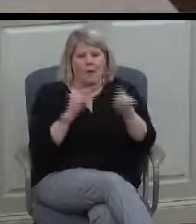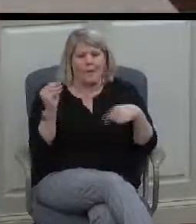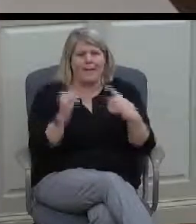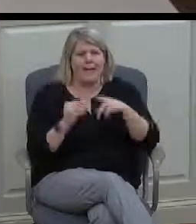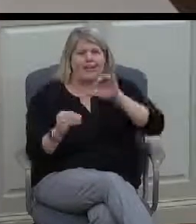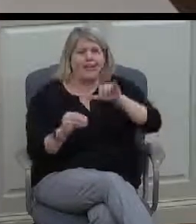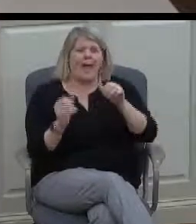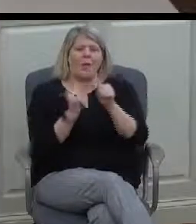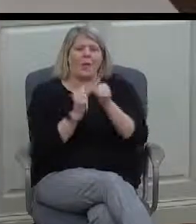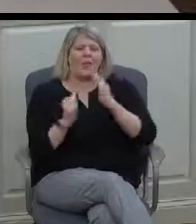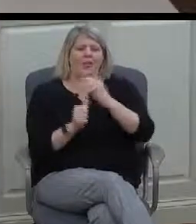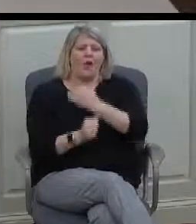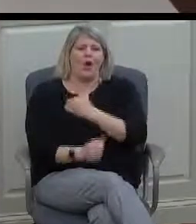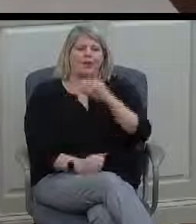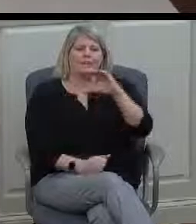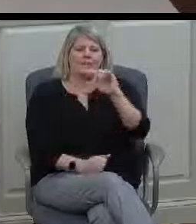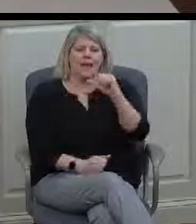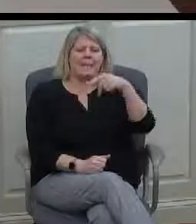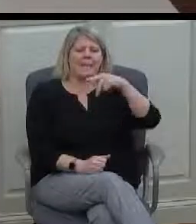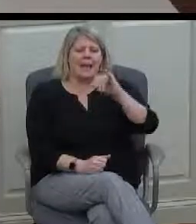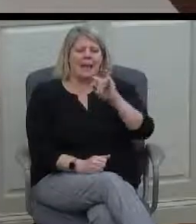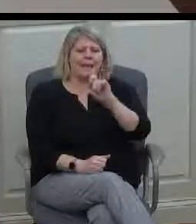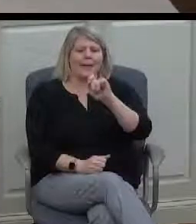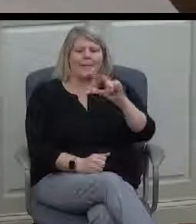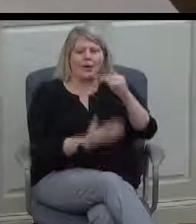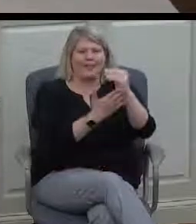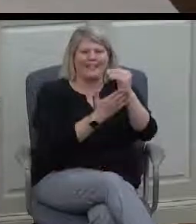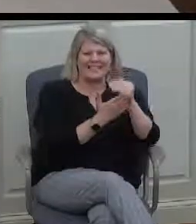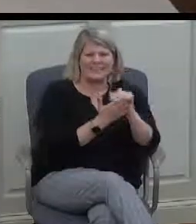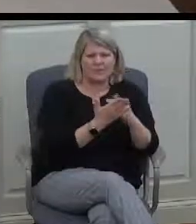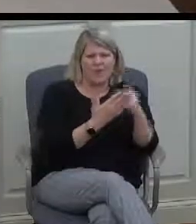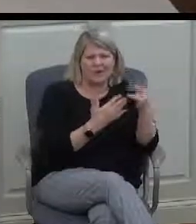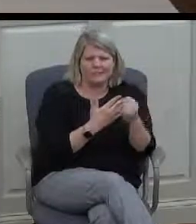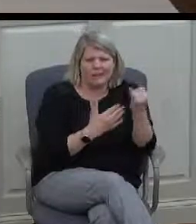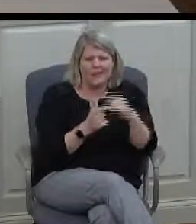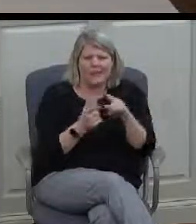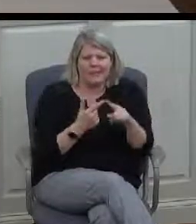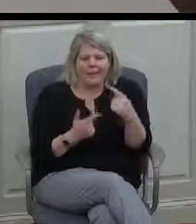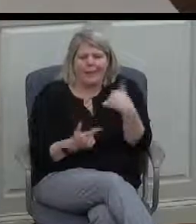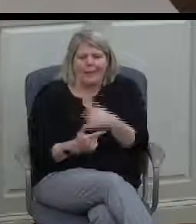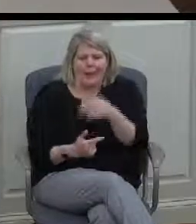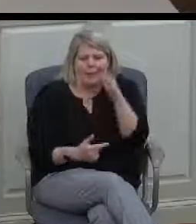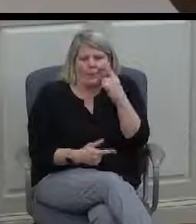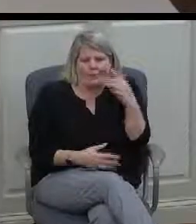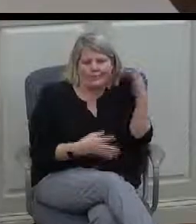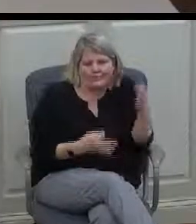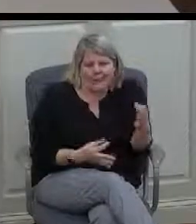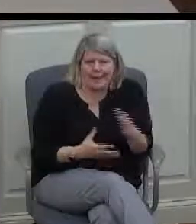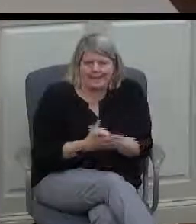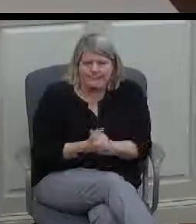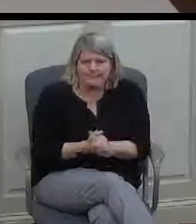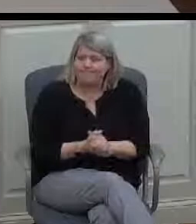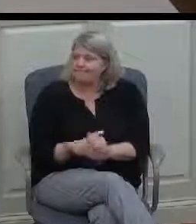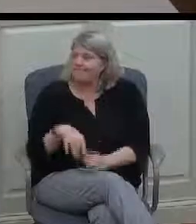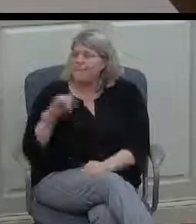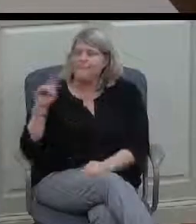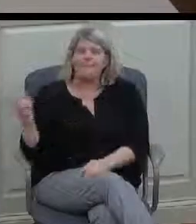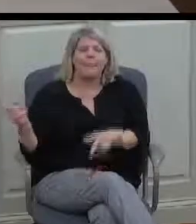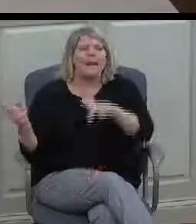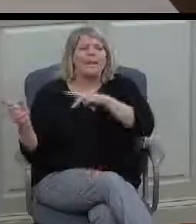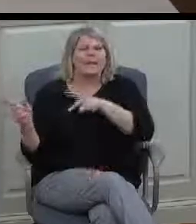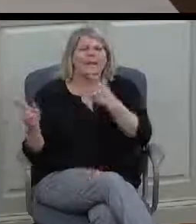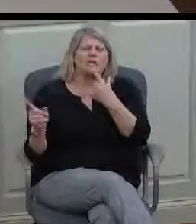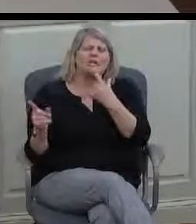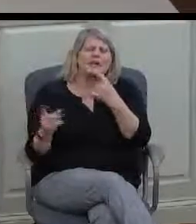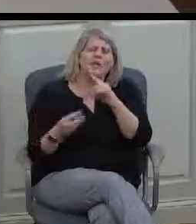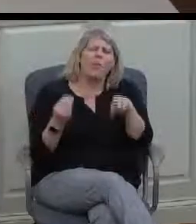capital projects. Okay. The capital list. And then we'll just see how this sits and see what y'all want to do. So let me ask about